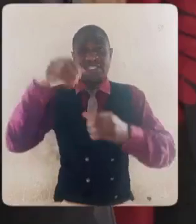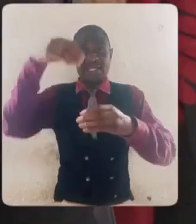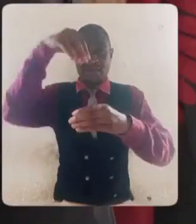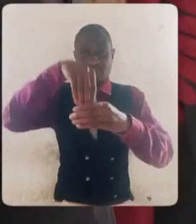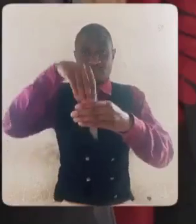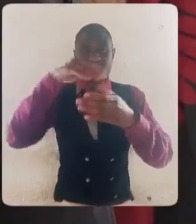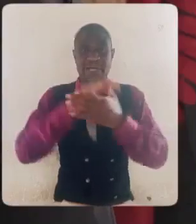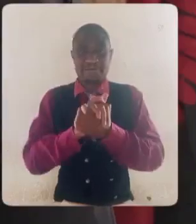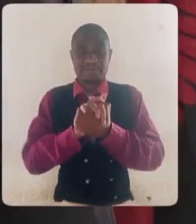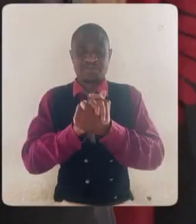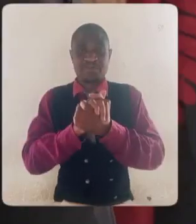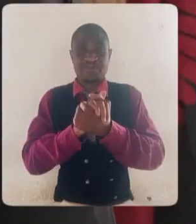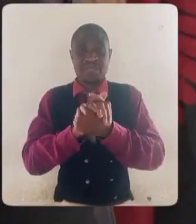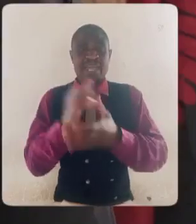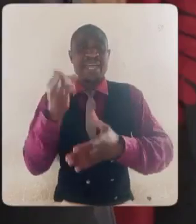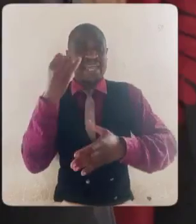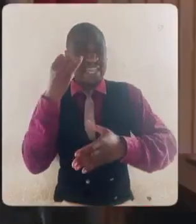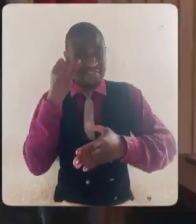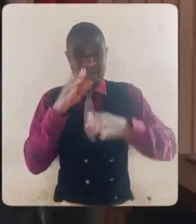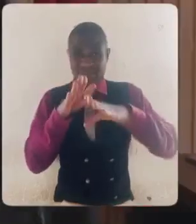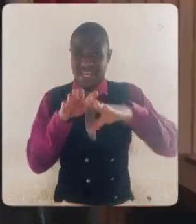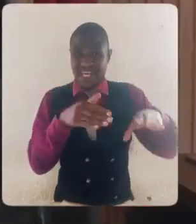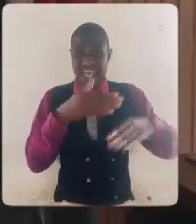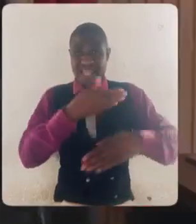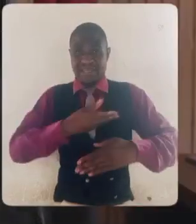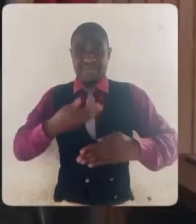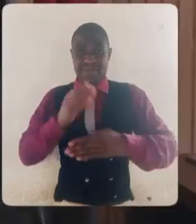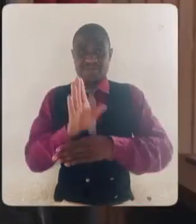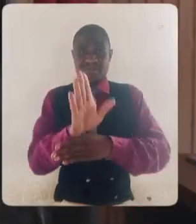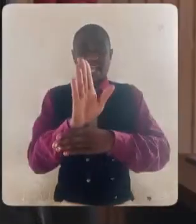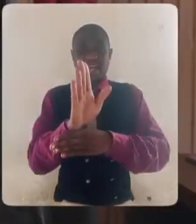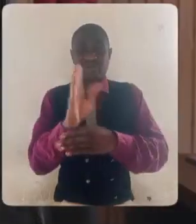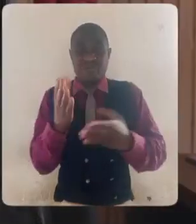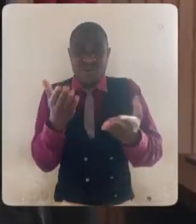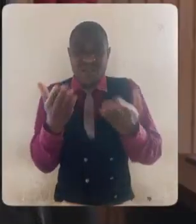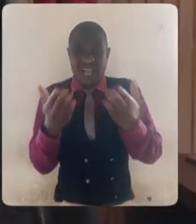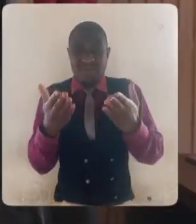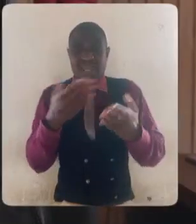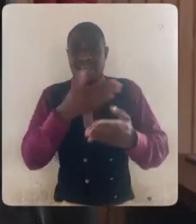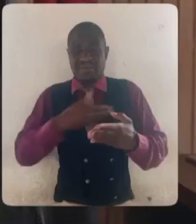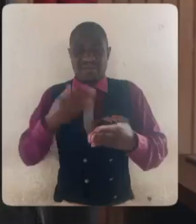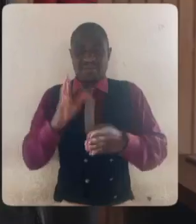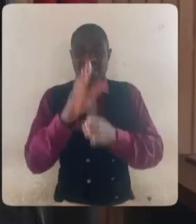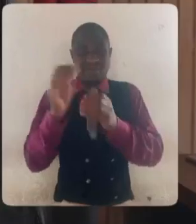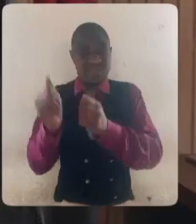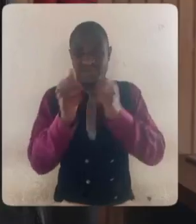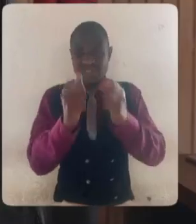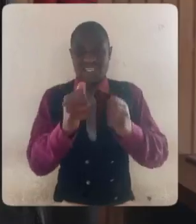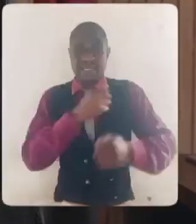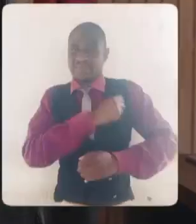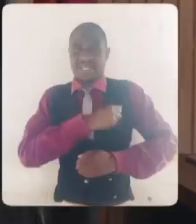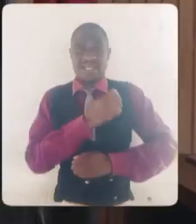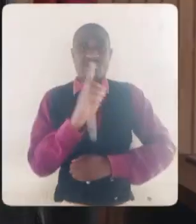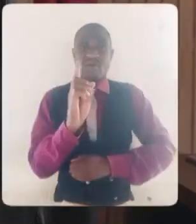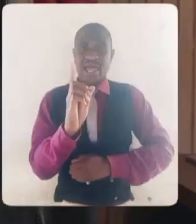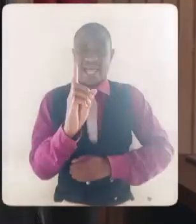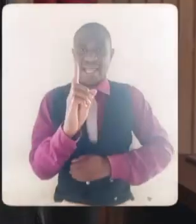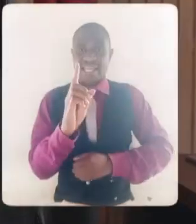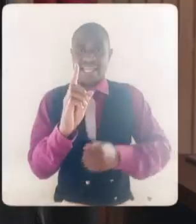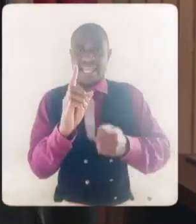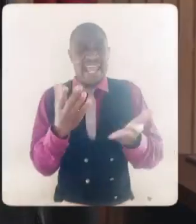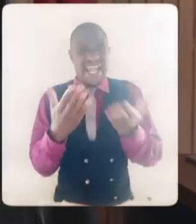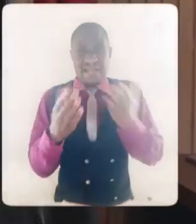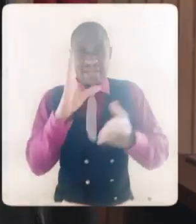This device will display your biodata. Another identification officer will check your name in the printed voters